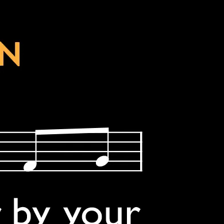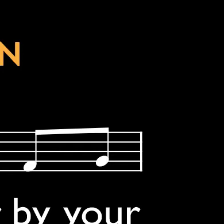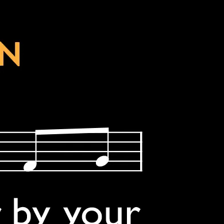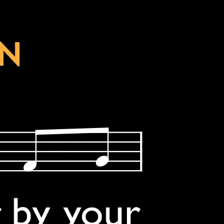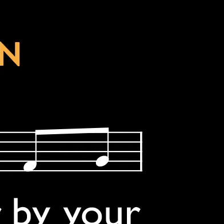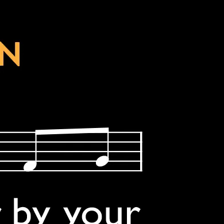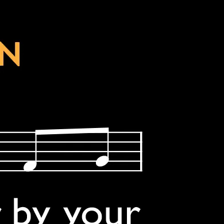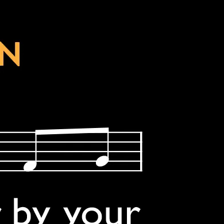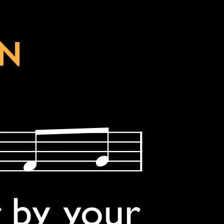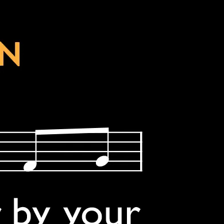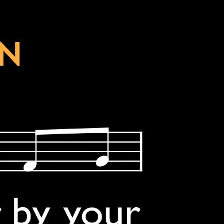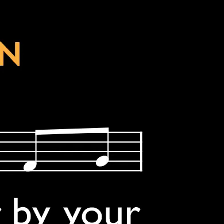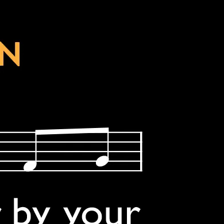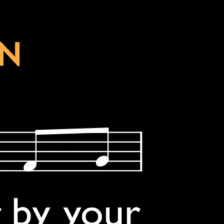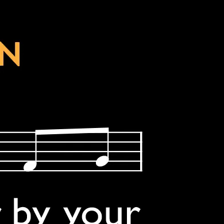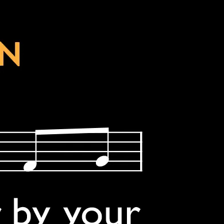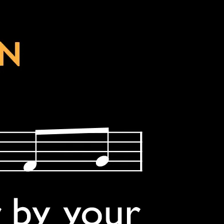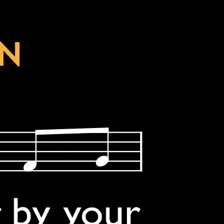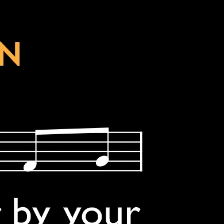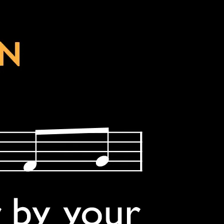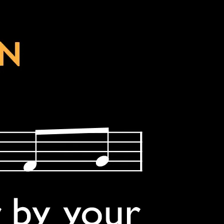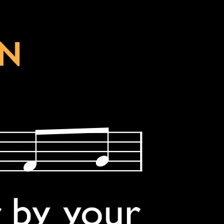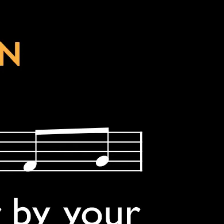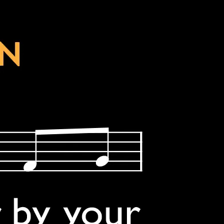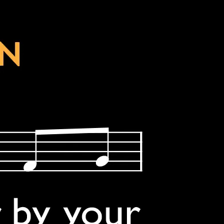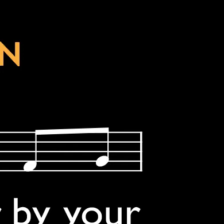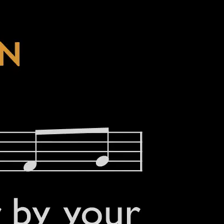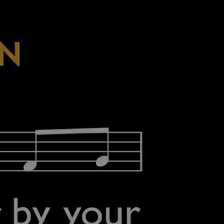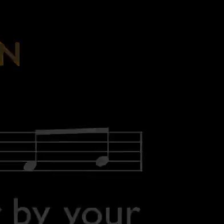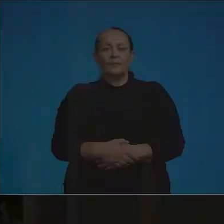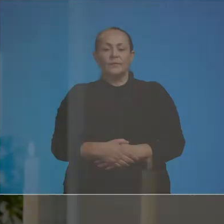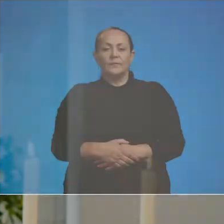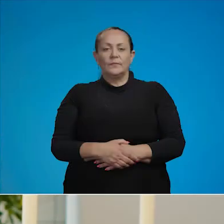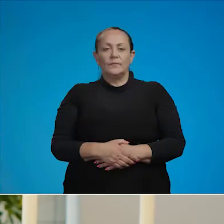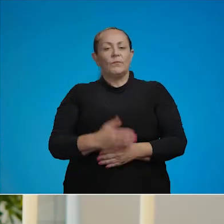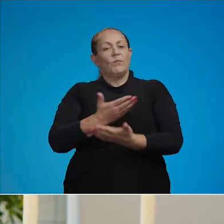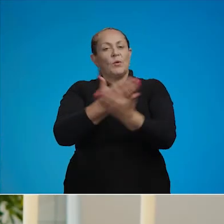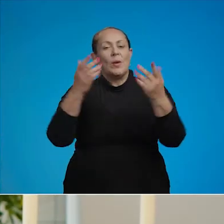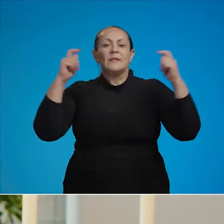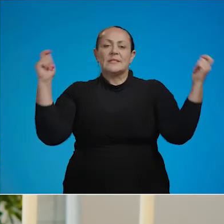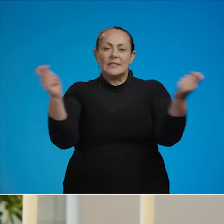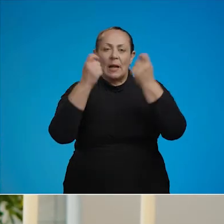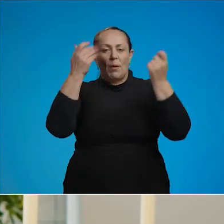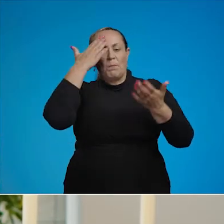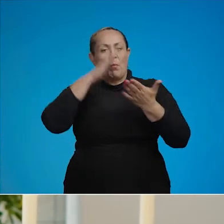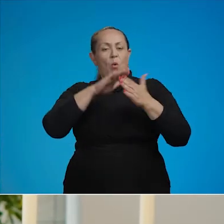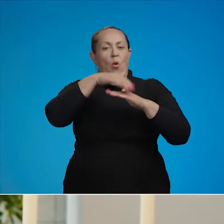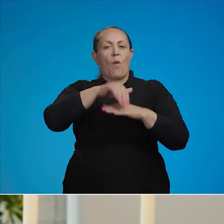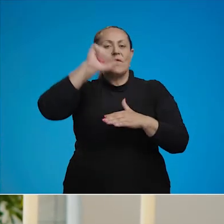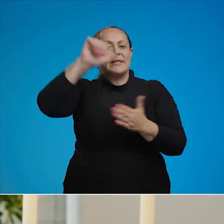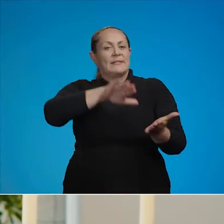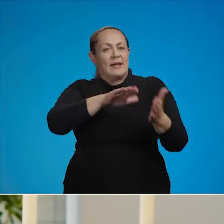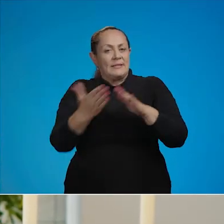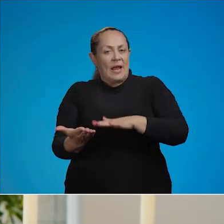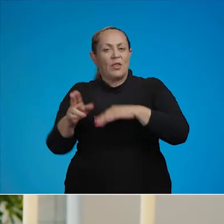you have set us free therefore as we celebrate the memorial of